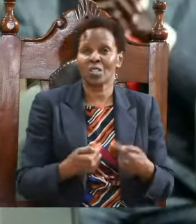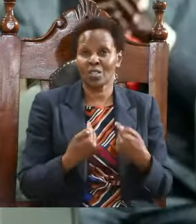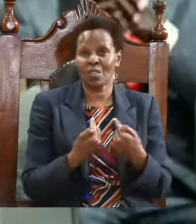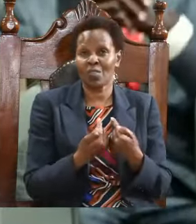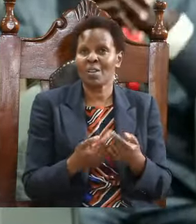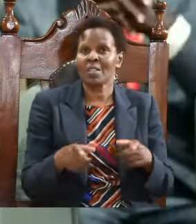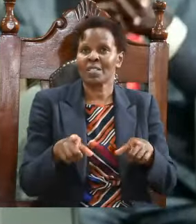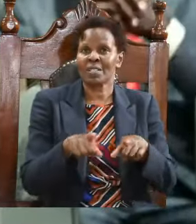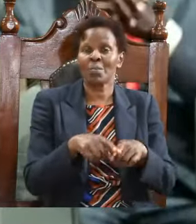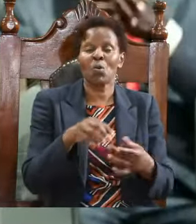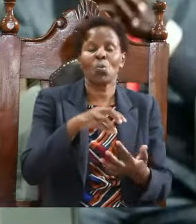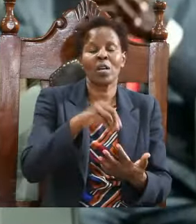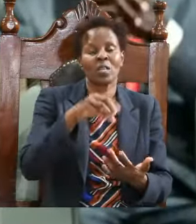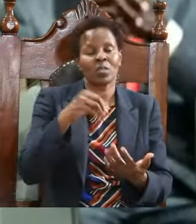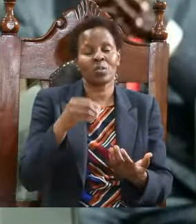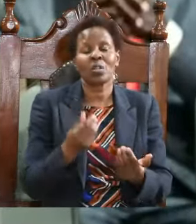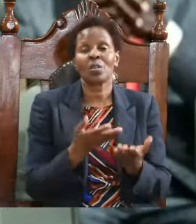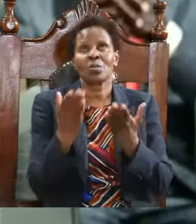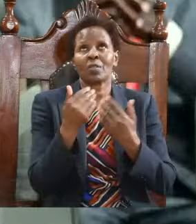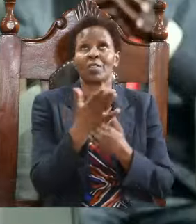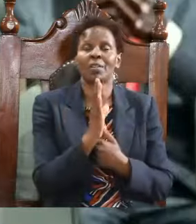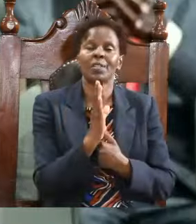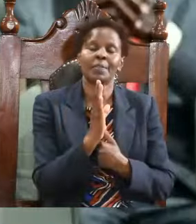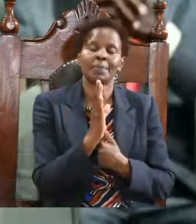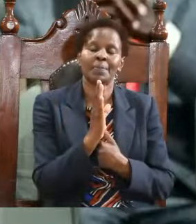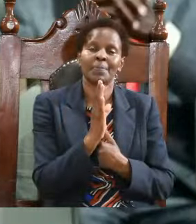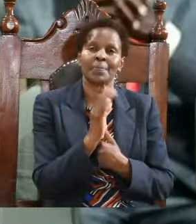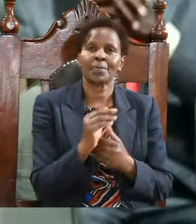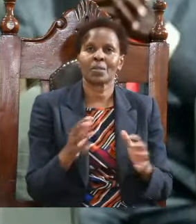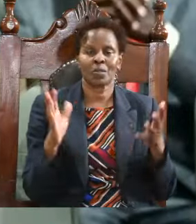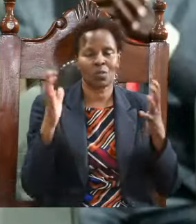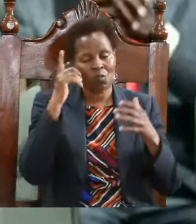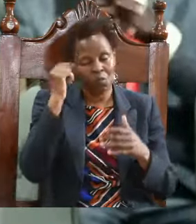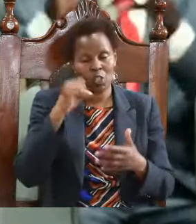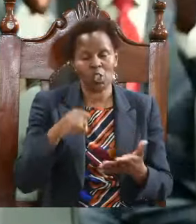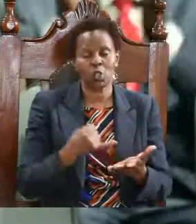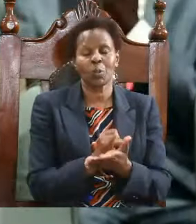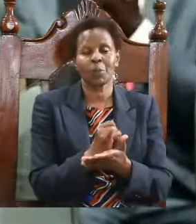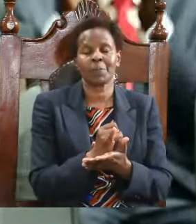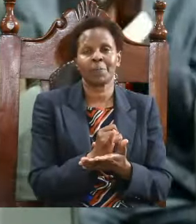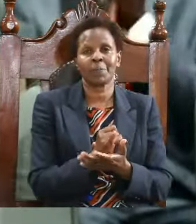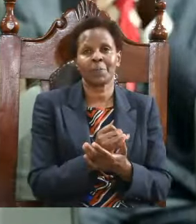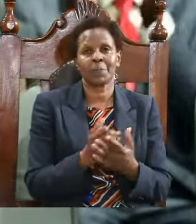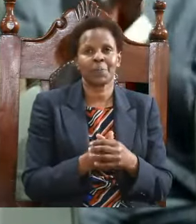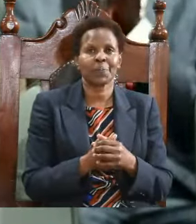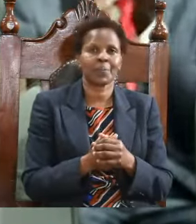have chose to serve your God. Can you clap for Joshua?